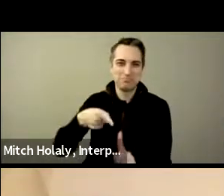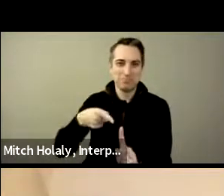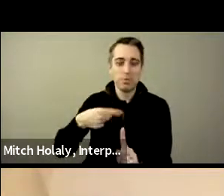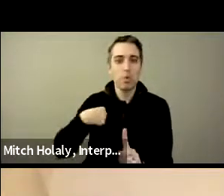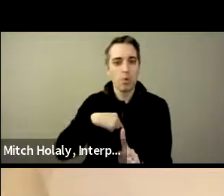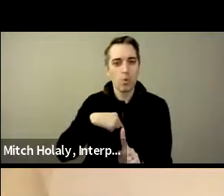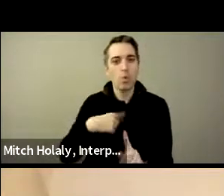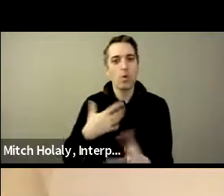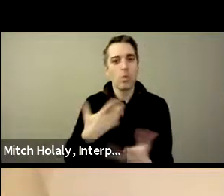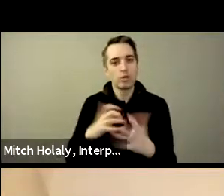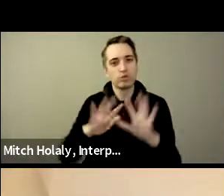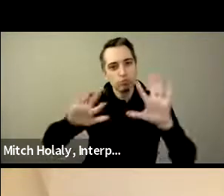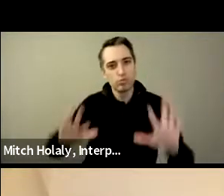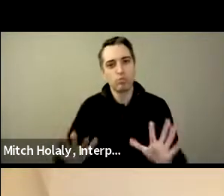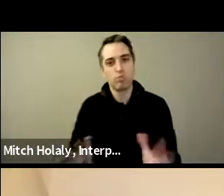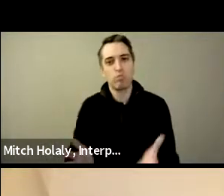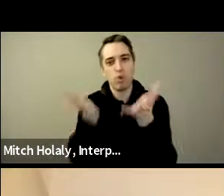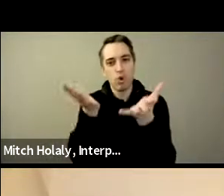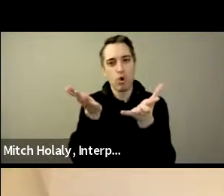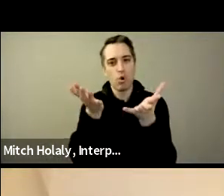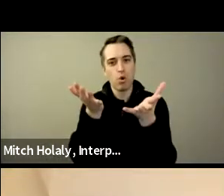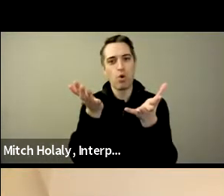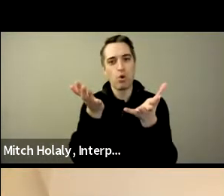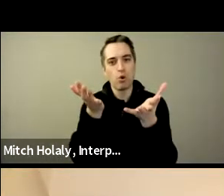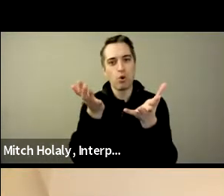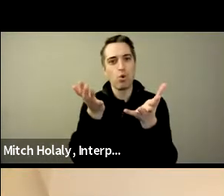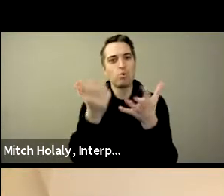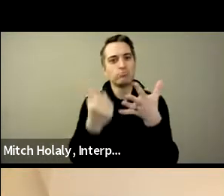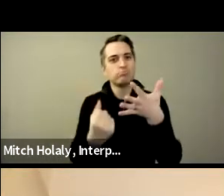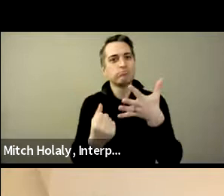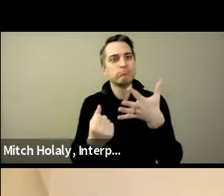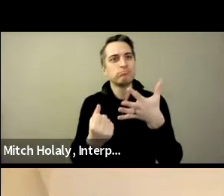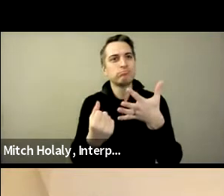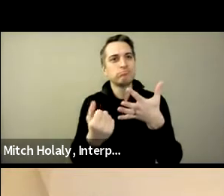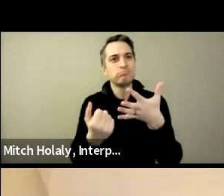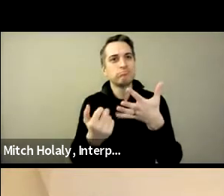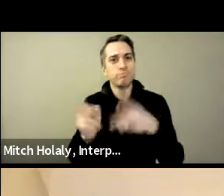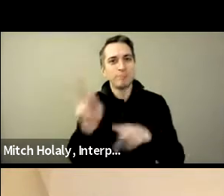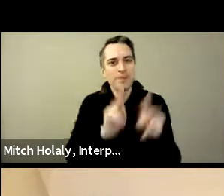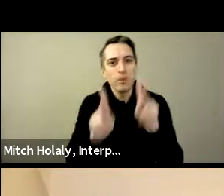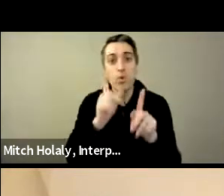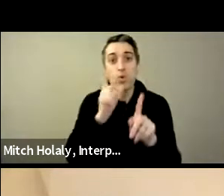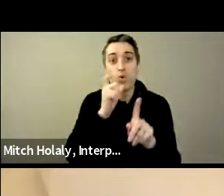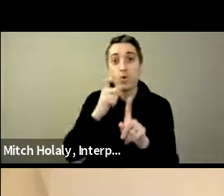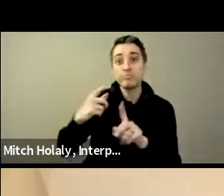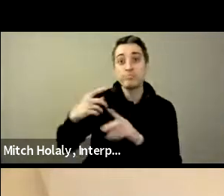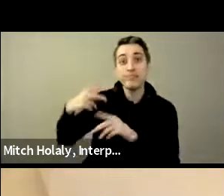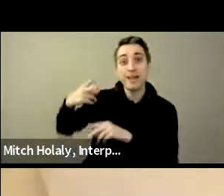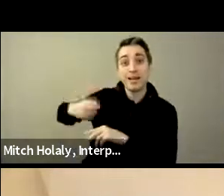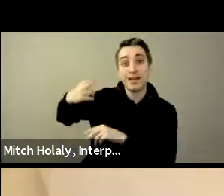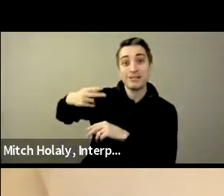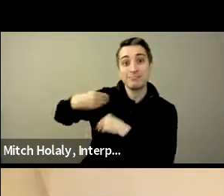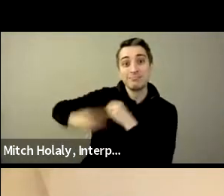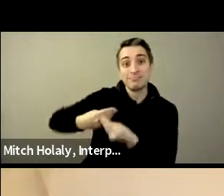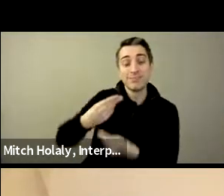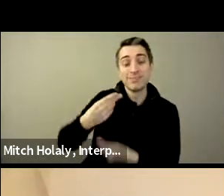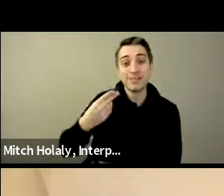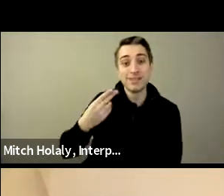to promote appointments of Hispanics to positions of influence, both public and private sector,